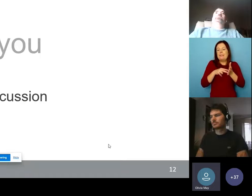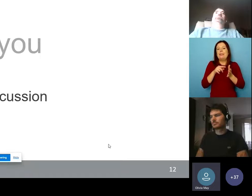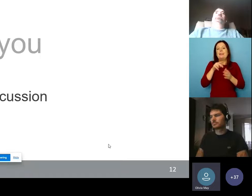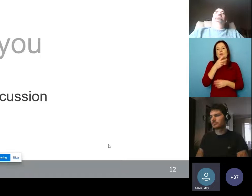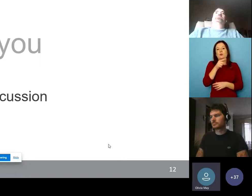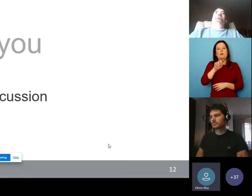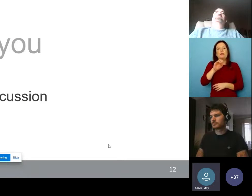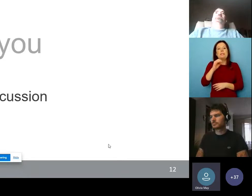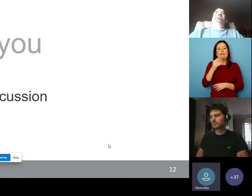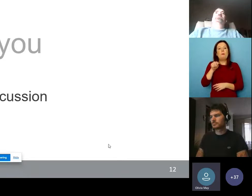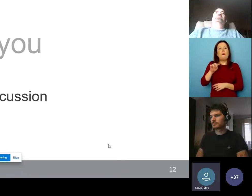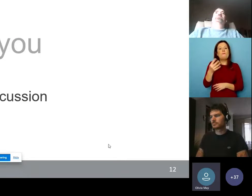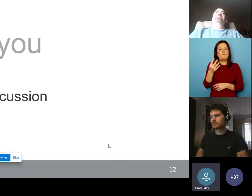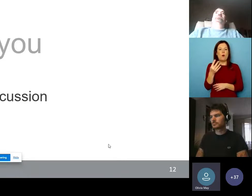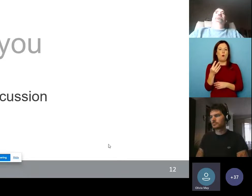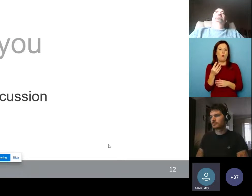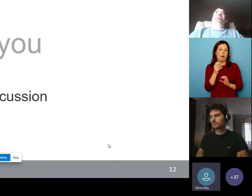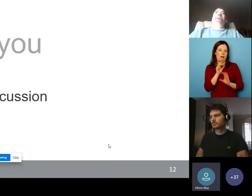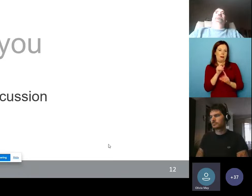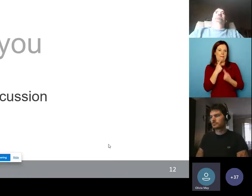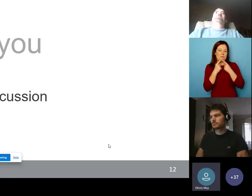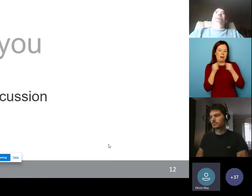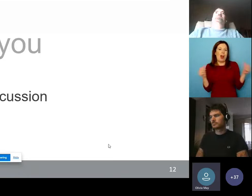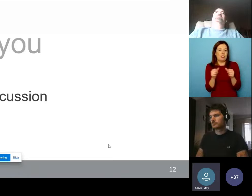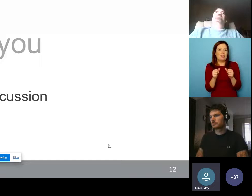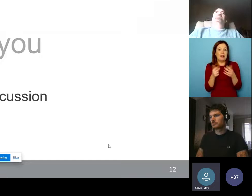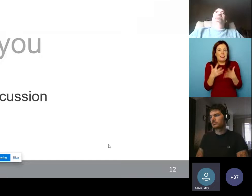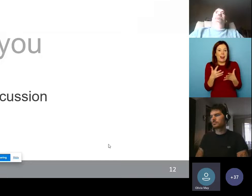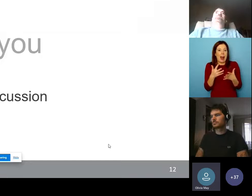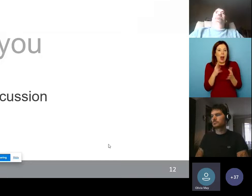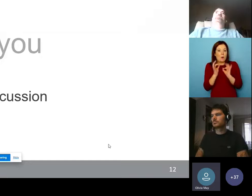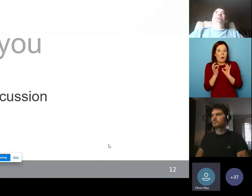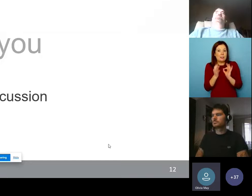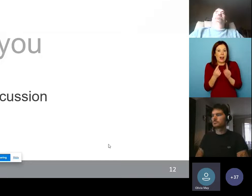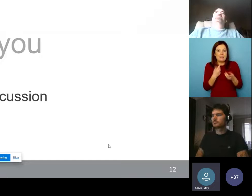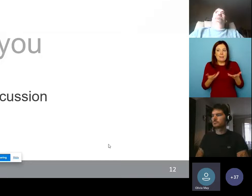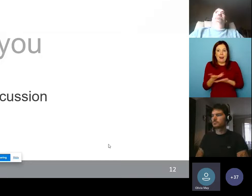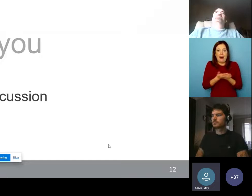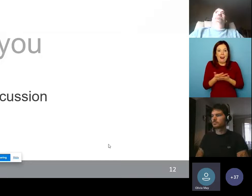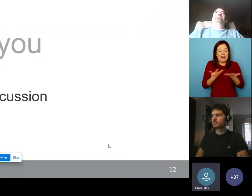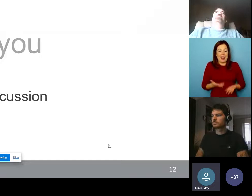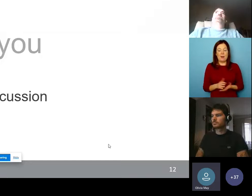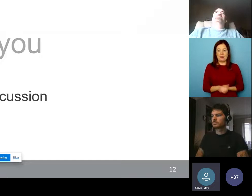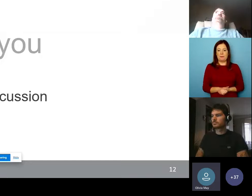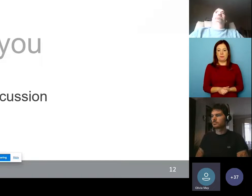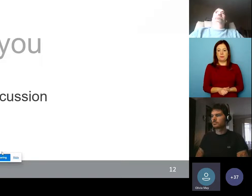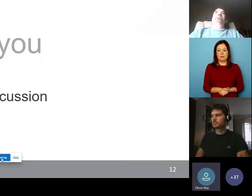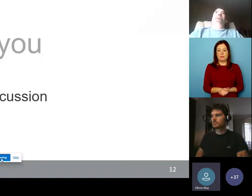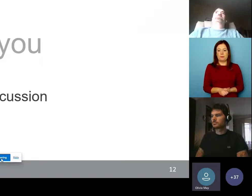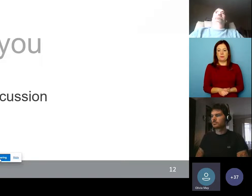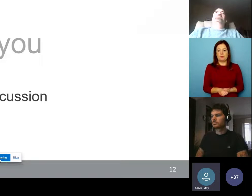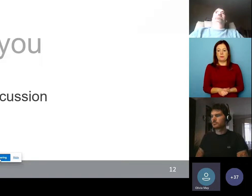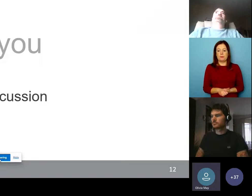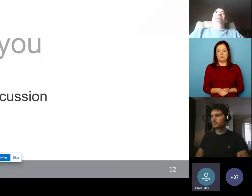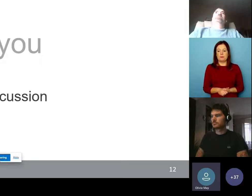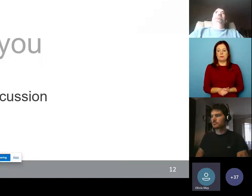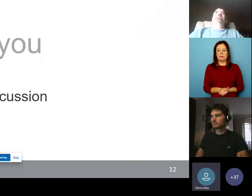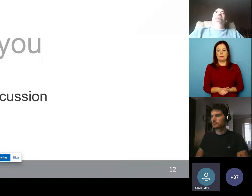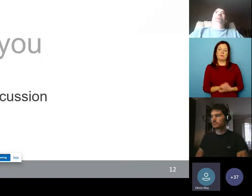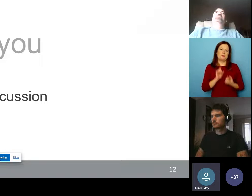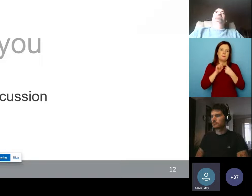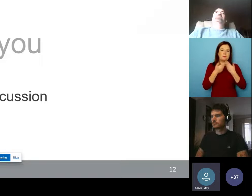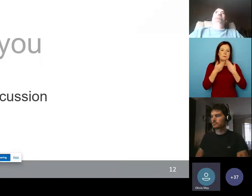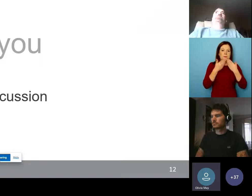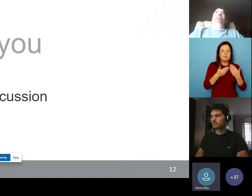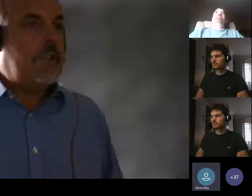So thank you very much, and enter into the questions discussions part. Thank you. Thank you, Nigel, and thanks again to